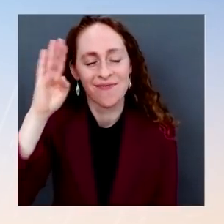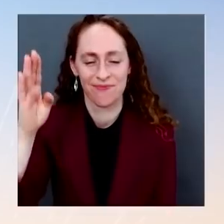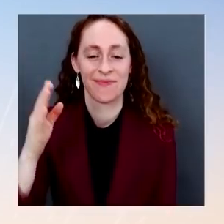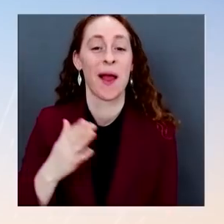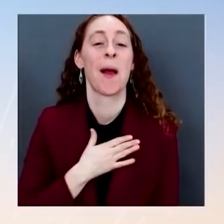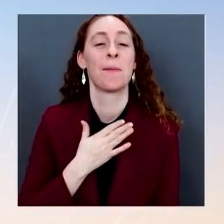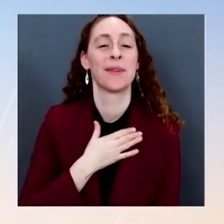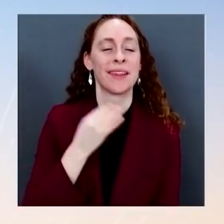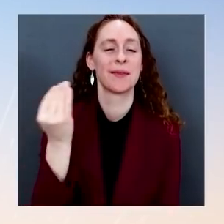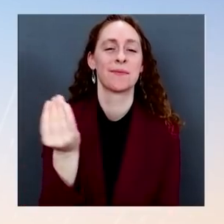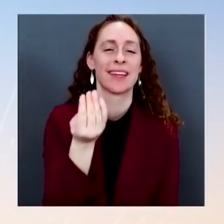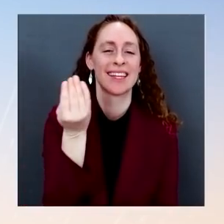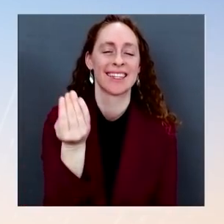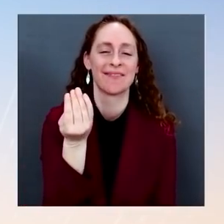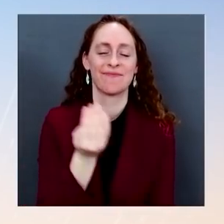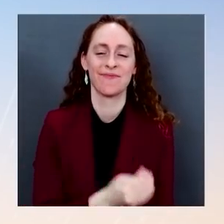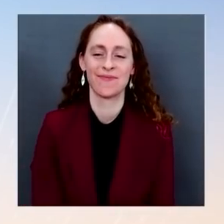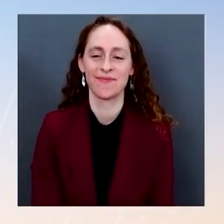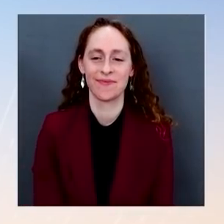Happy. Okay.